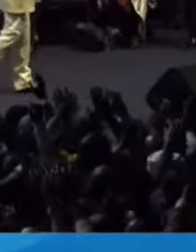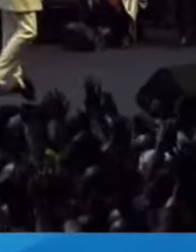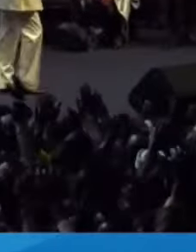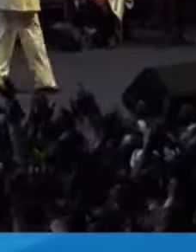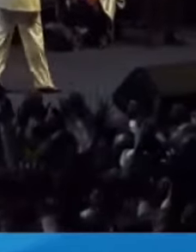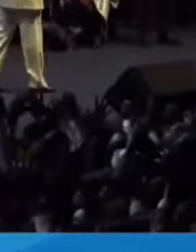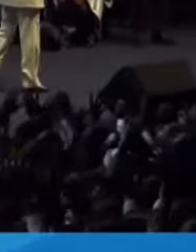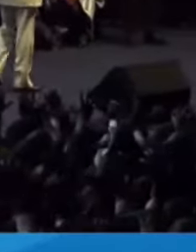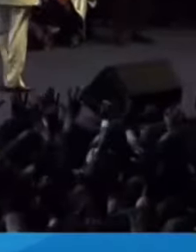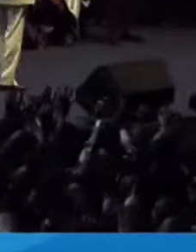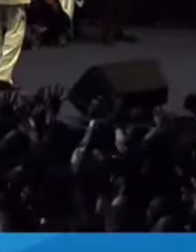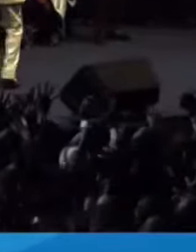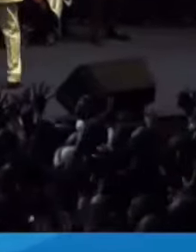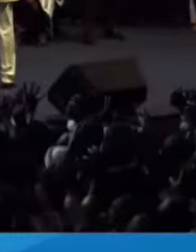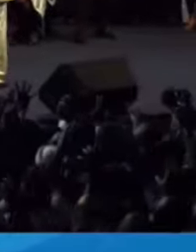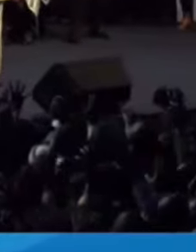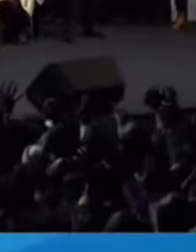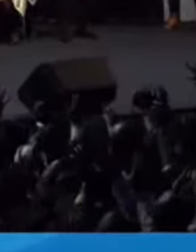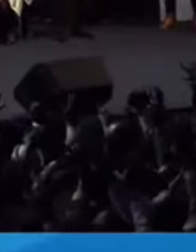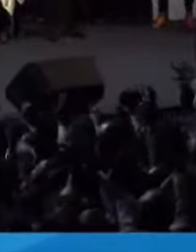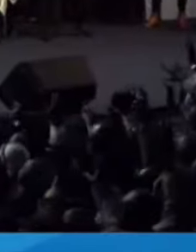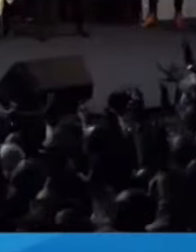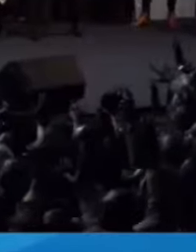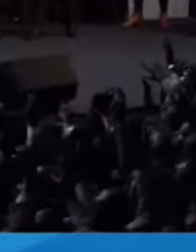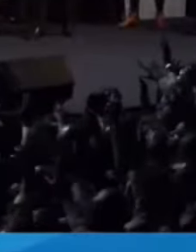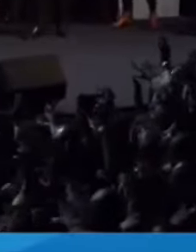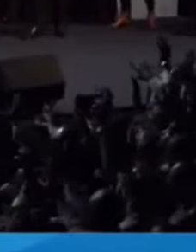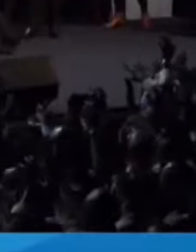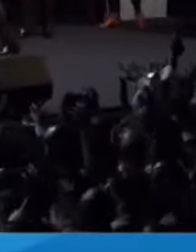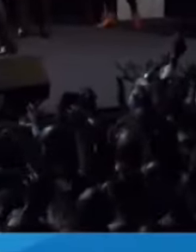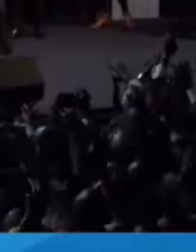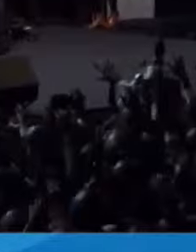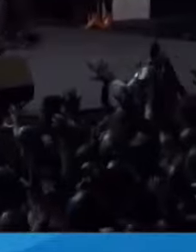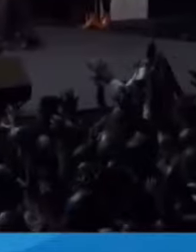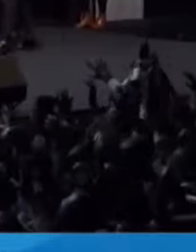river Arch Bishop please come with your wife